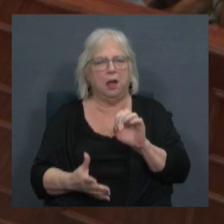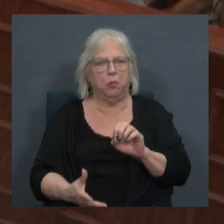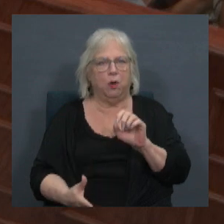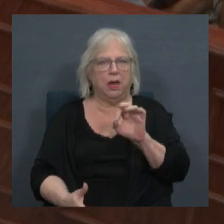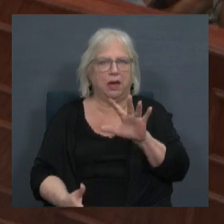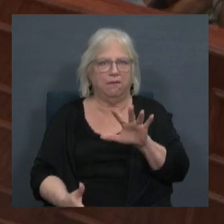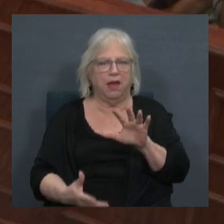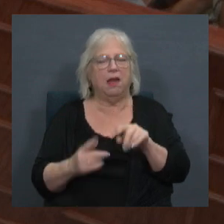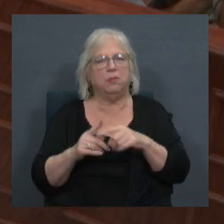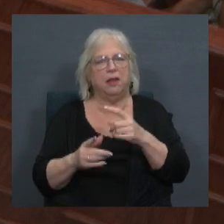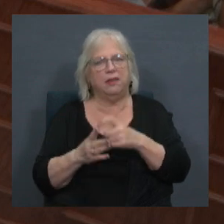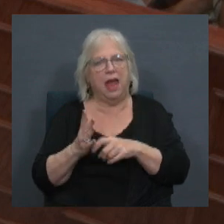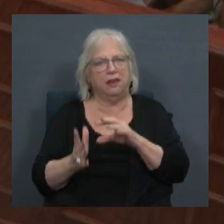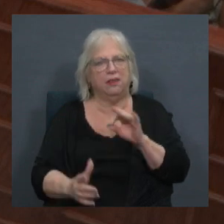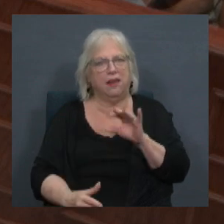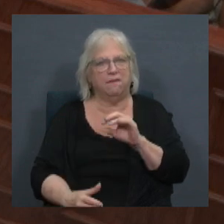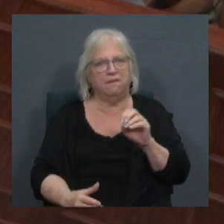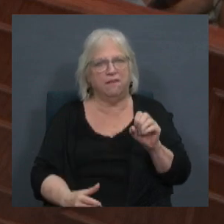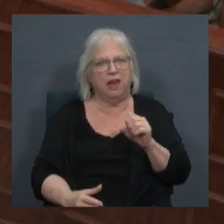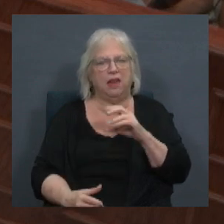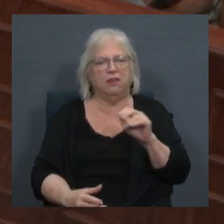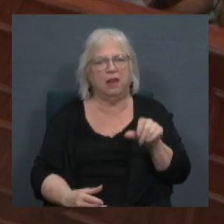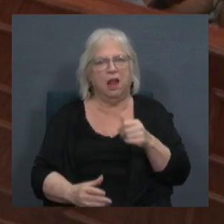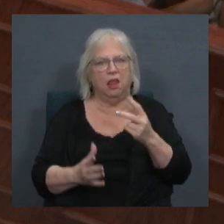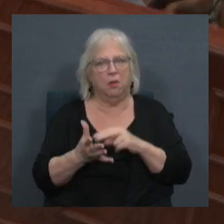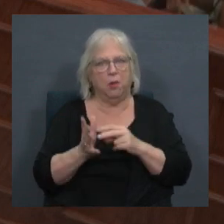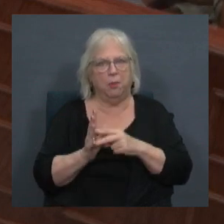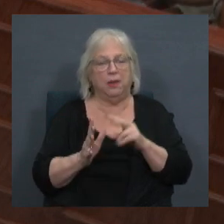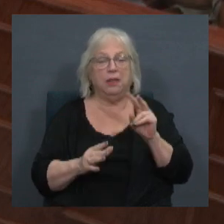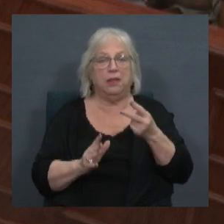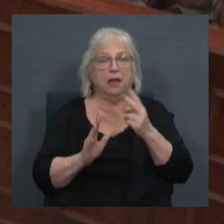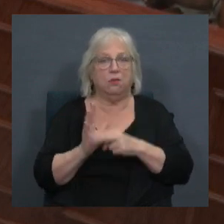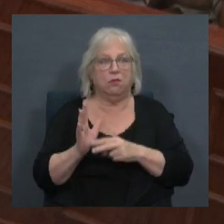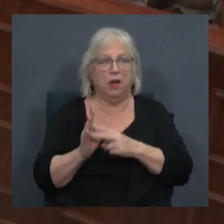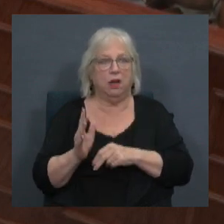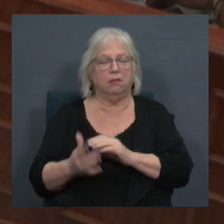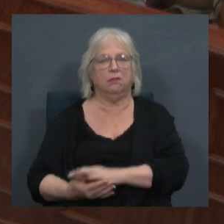$14,089.95 plus applicable taxes and fees and for other purposes. Second reading.